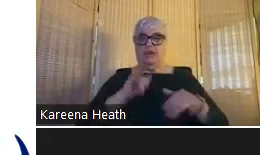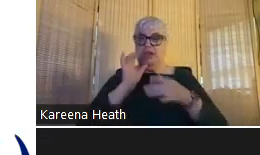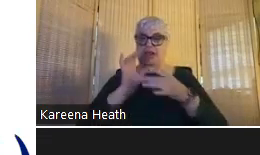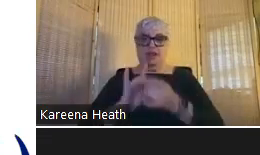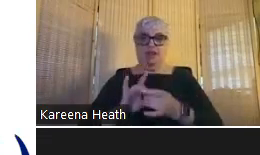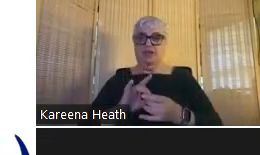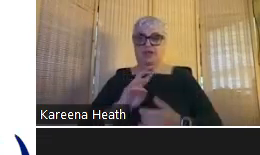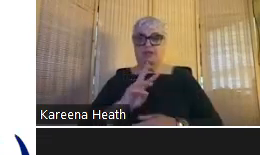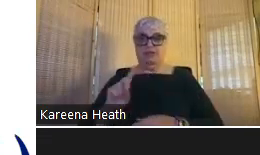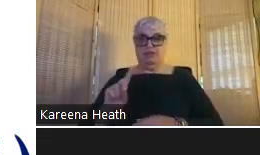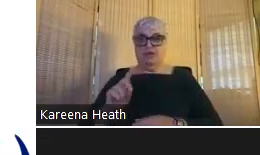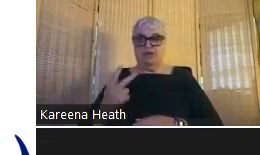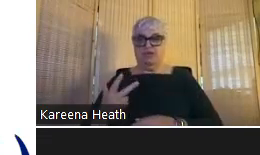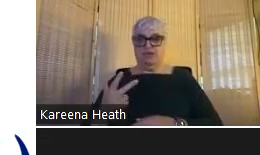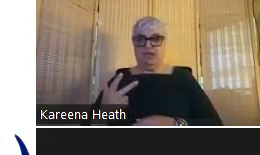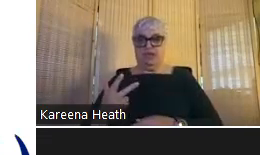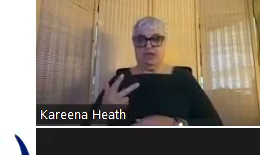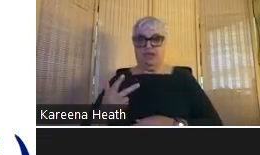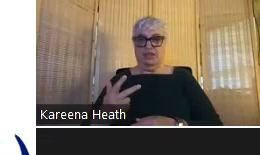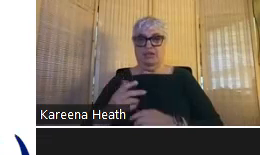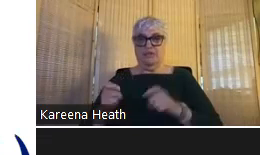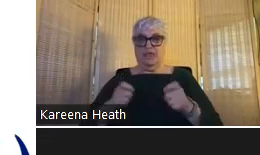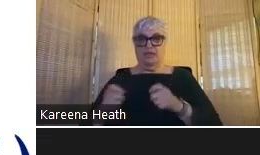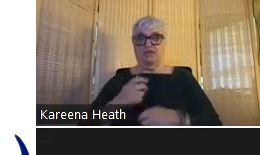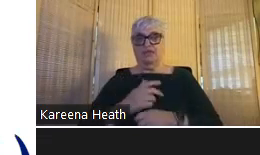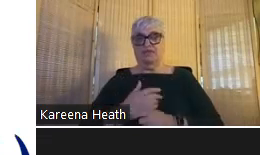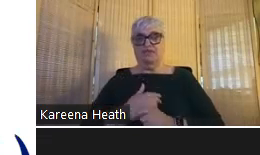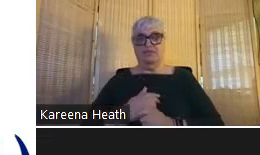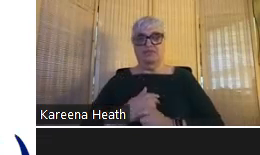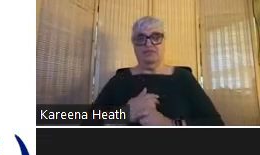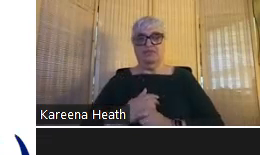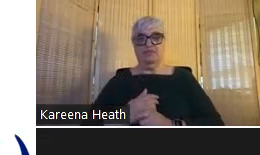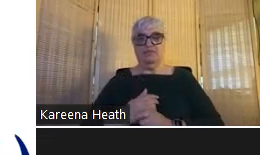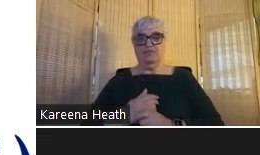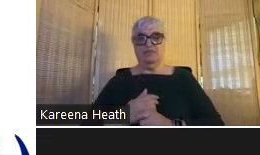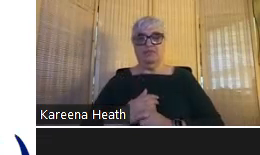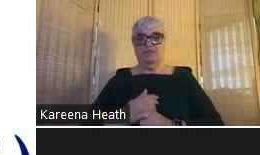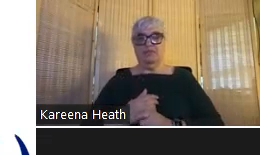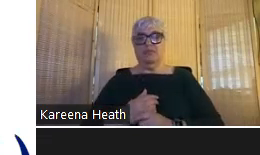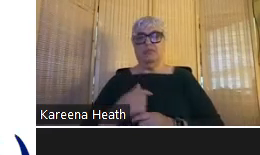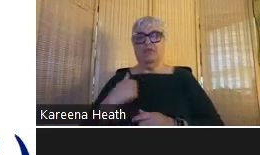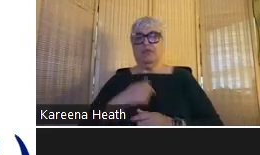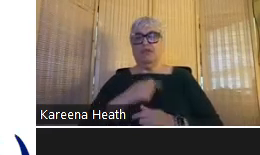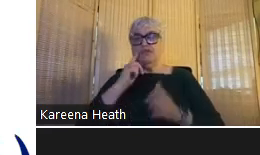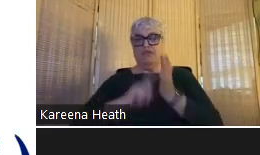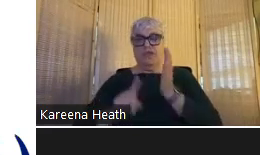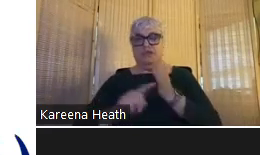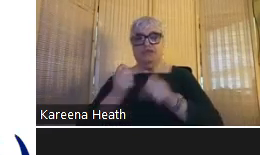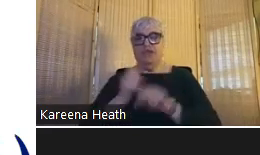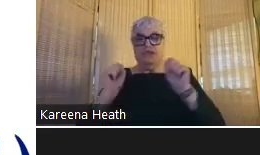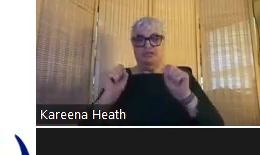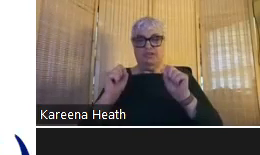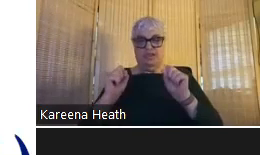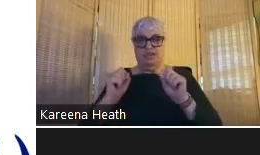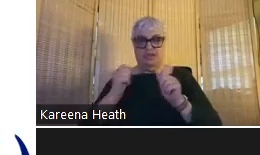withdrawal management. We've added in safety checks. Personnel must conduct and document safety checks at a rate that is sufficient